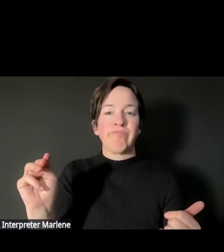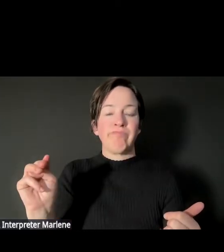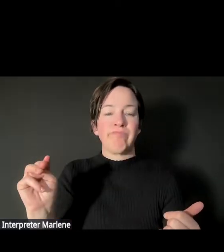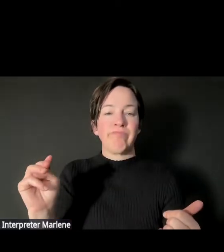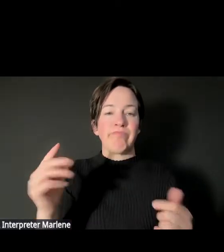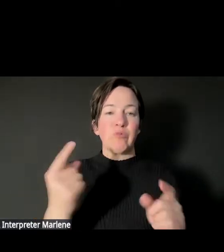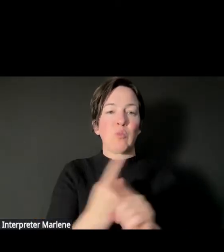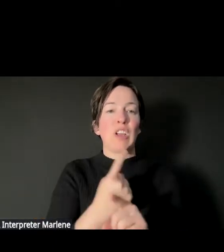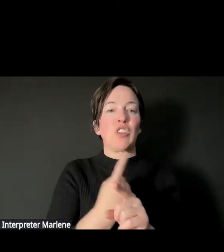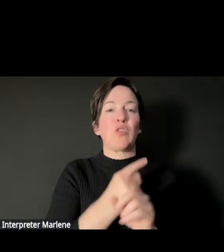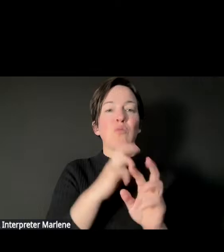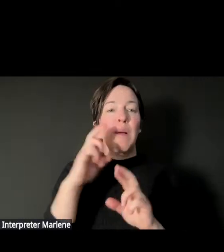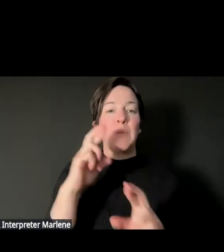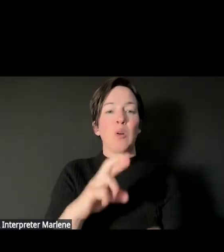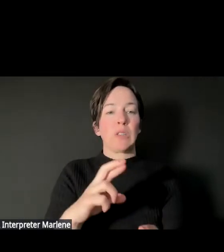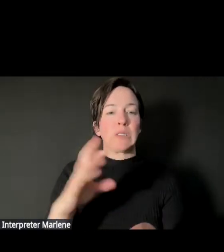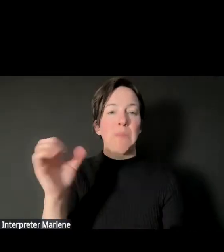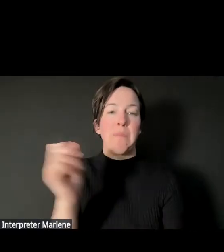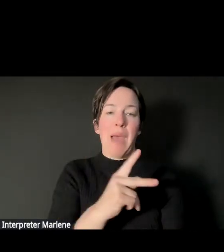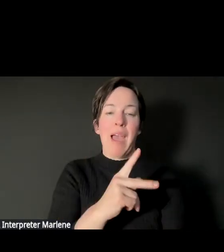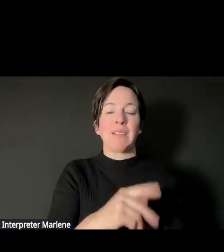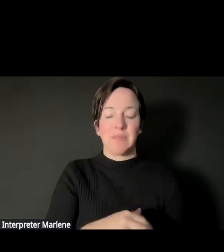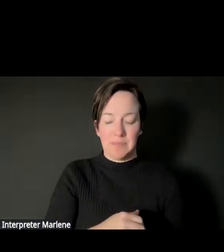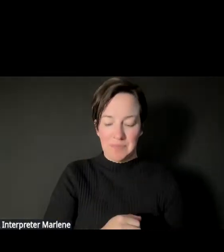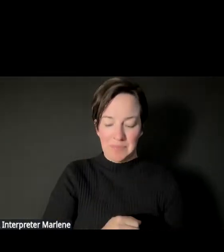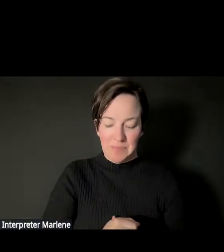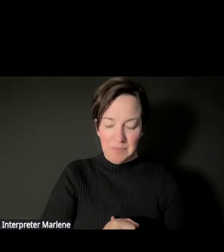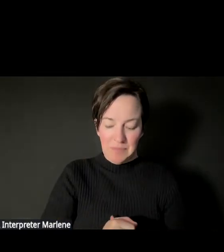Regular reports. Back to regular reports.